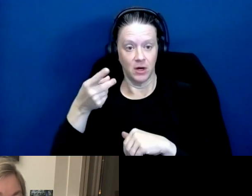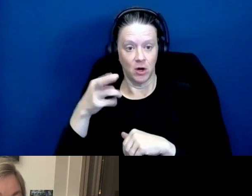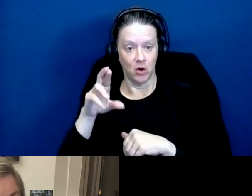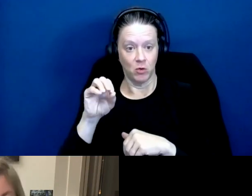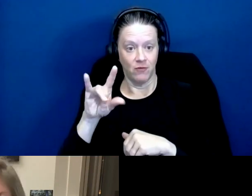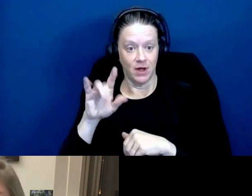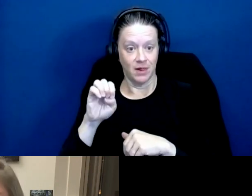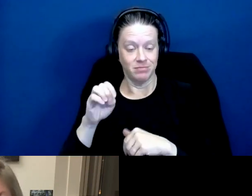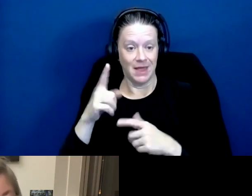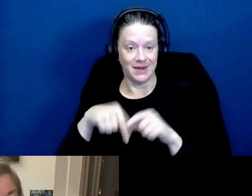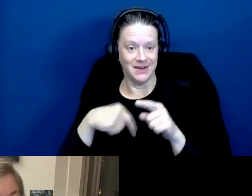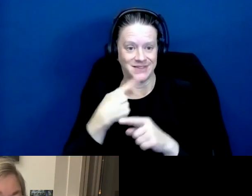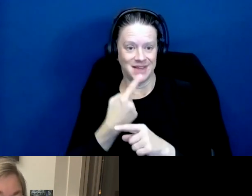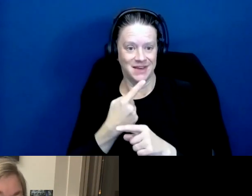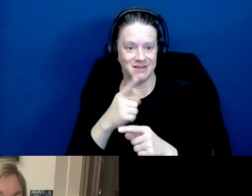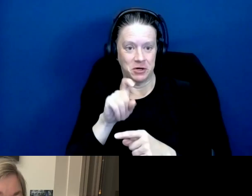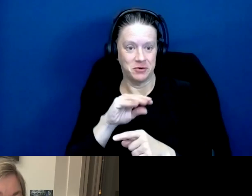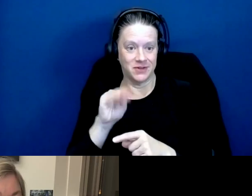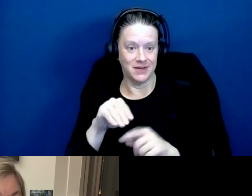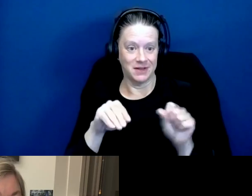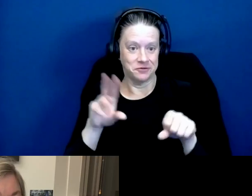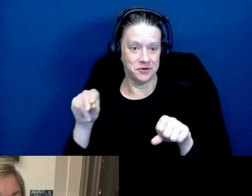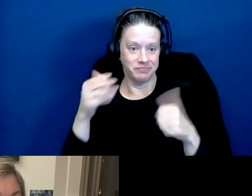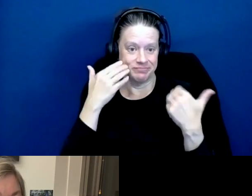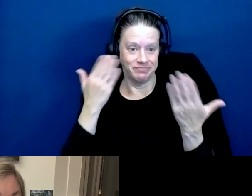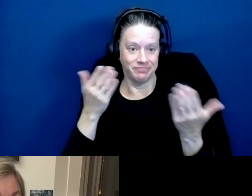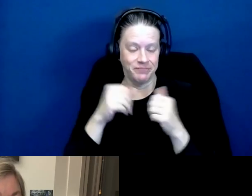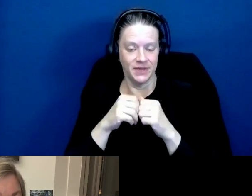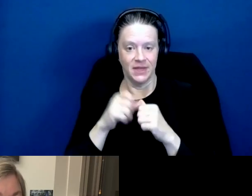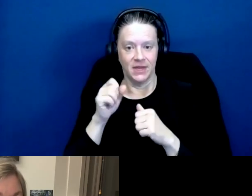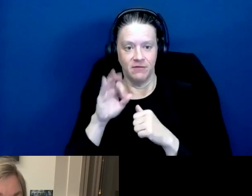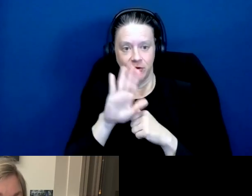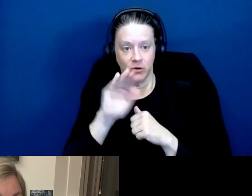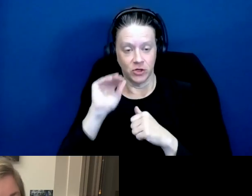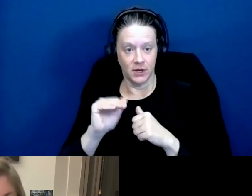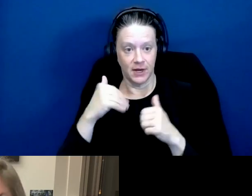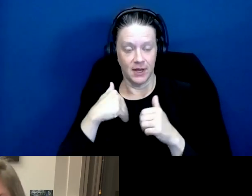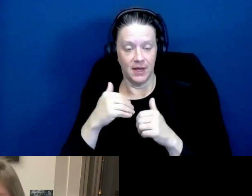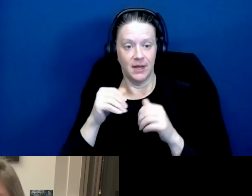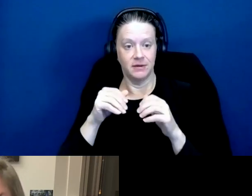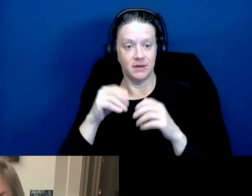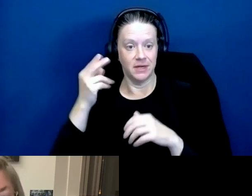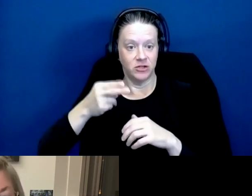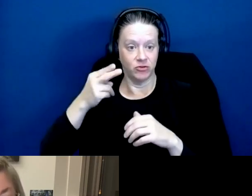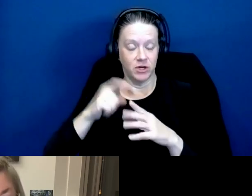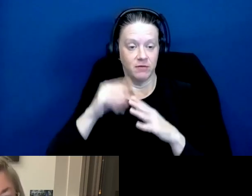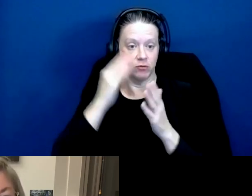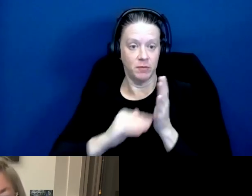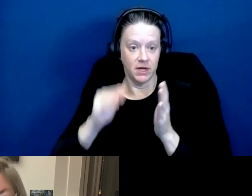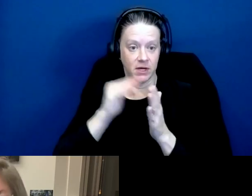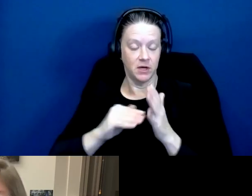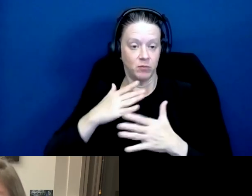So I don't know. If your child has had a history of repeated respiratory infections